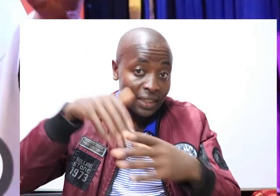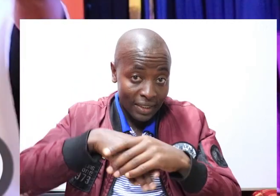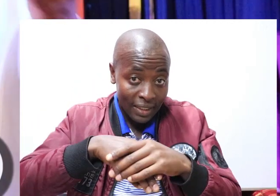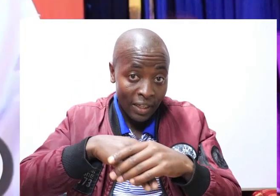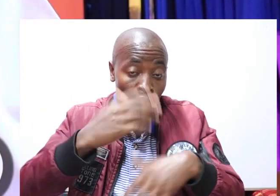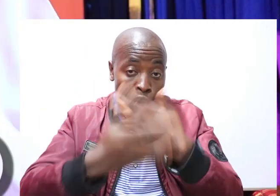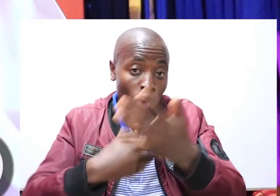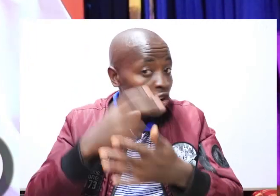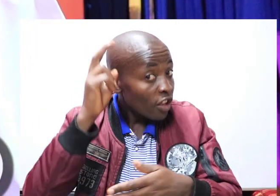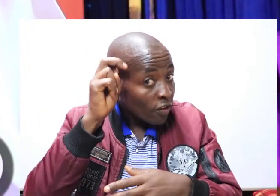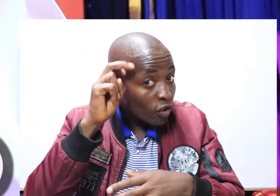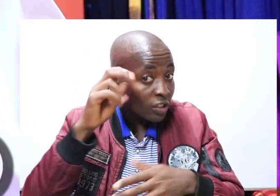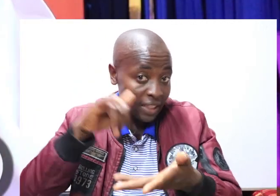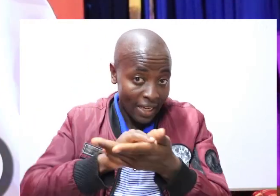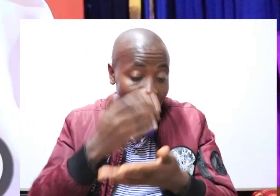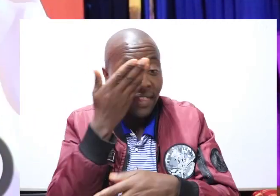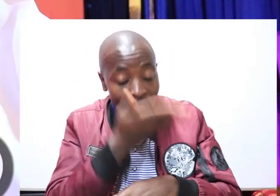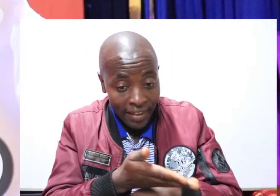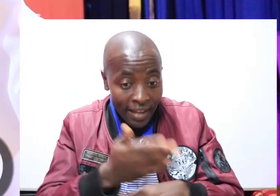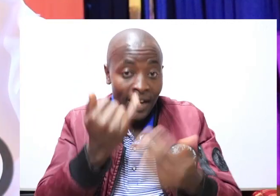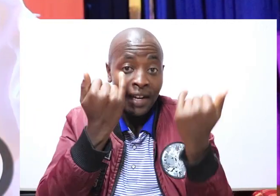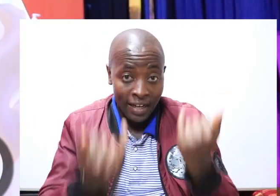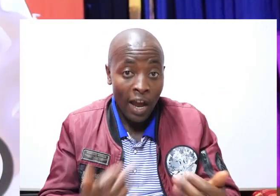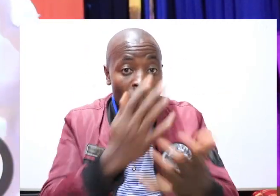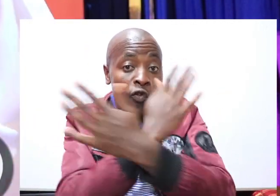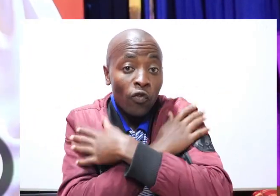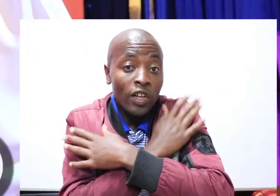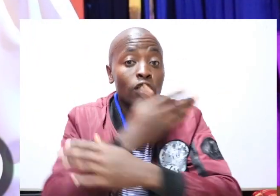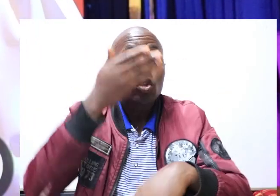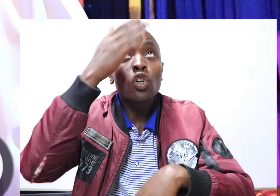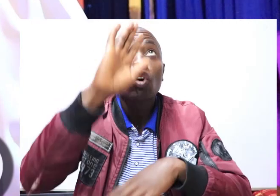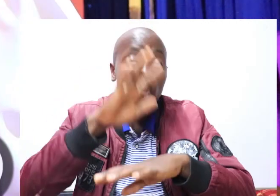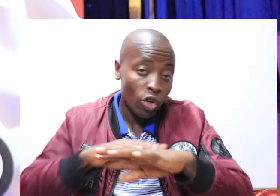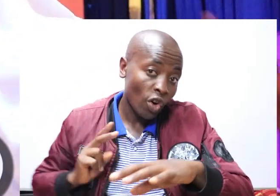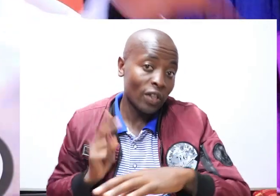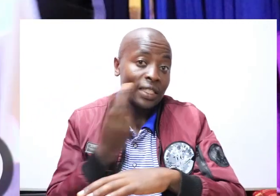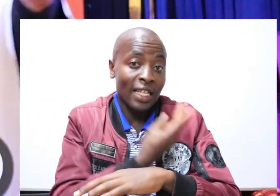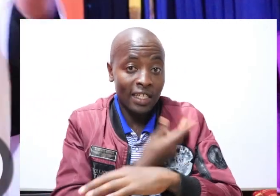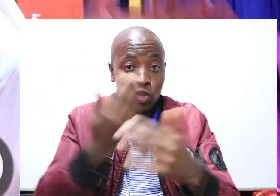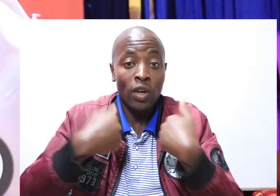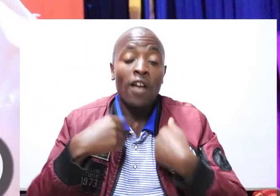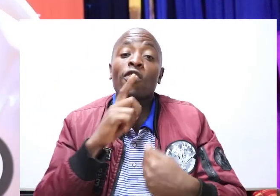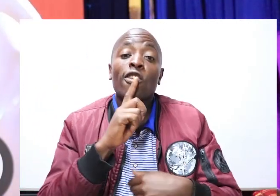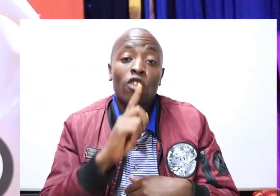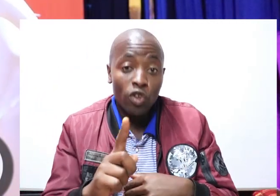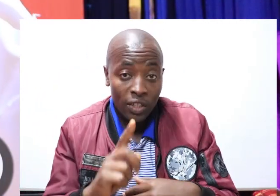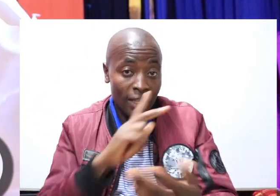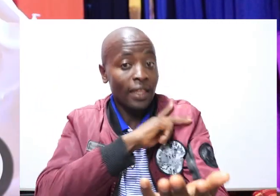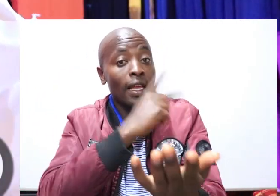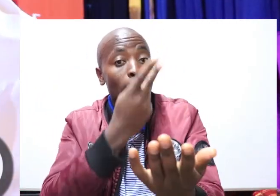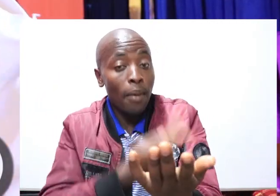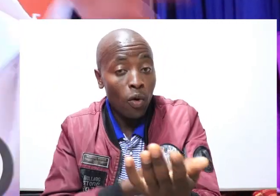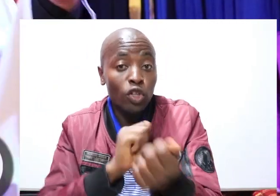out all evils that are going on. And therefore, brethren, God is calling us that we have the authority and the